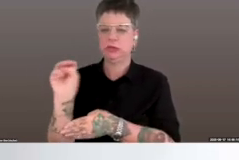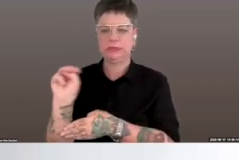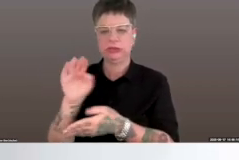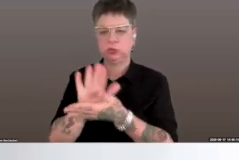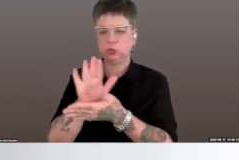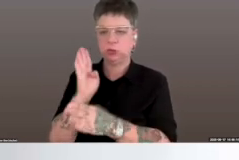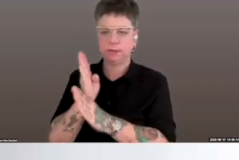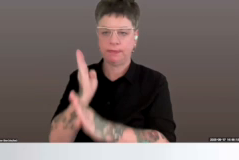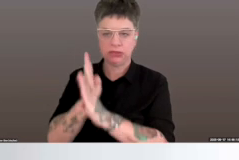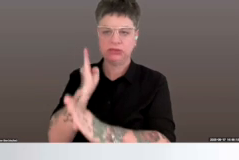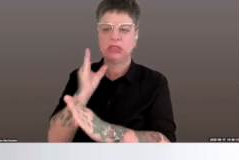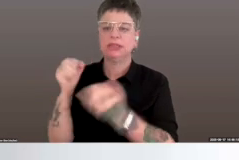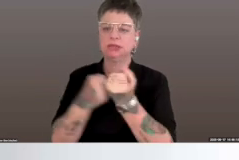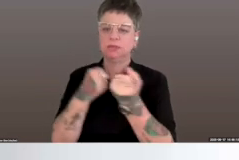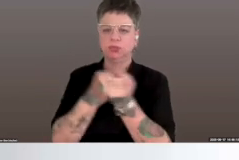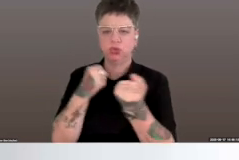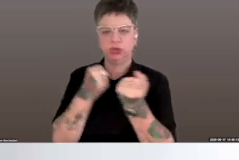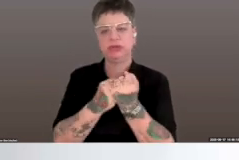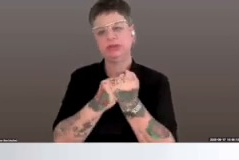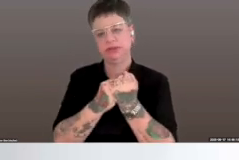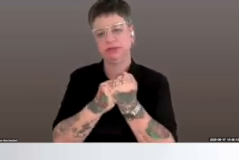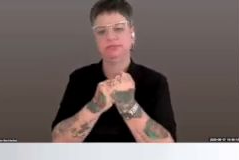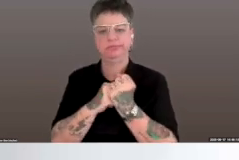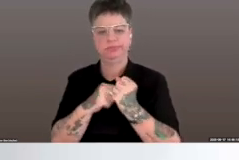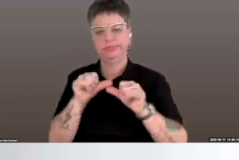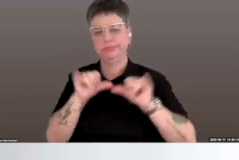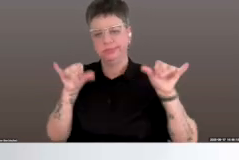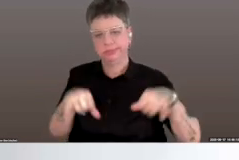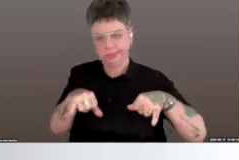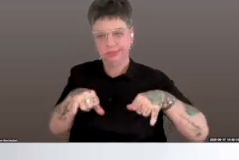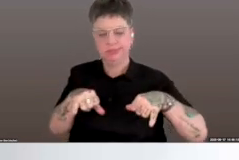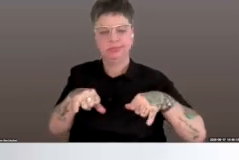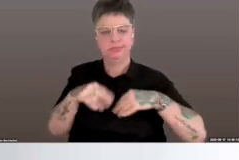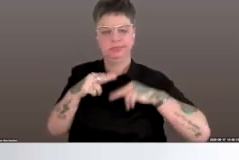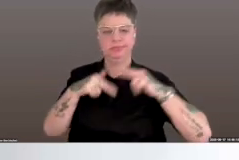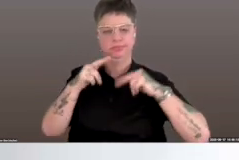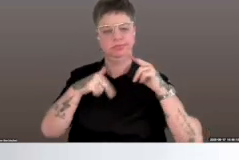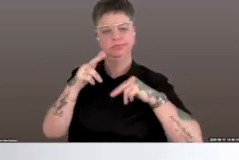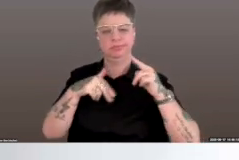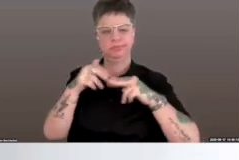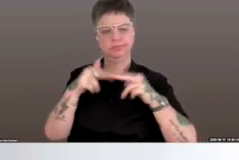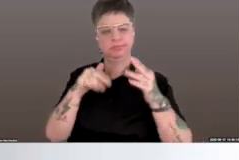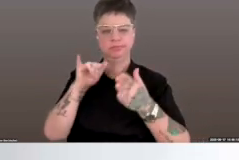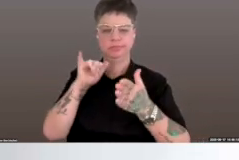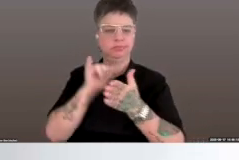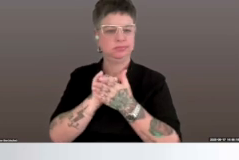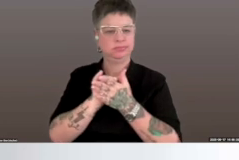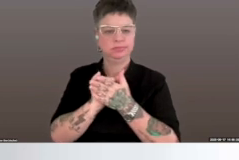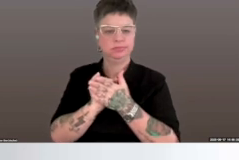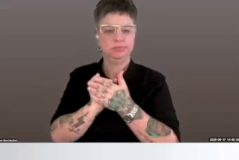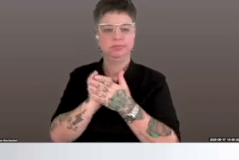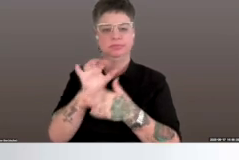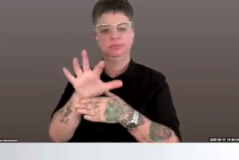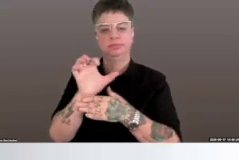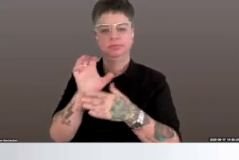their supporting infrastructure. The entire $500 million appropriation has been reserved for 144